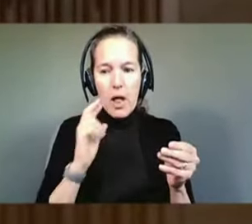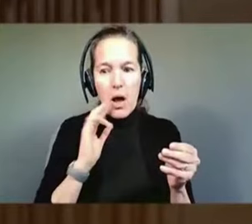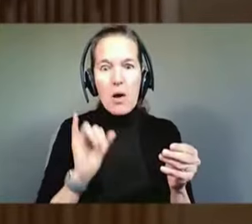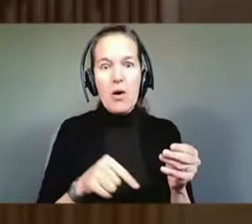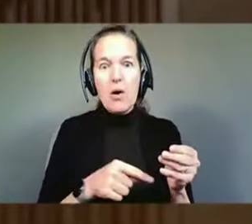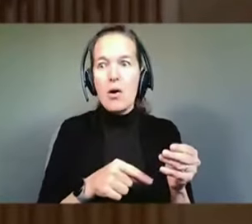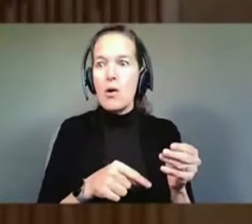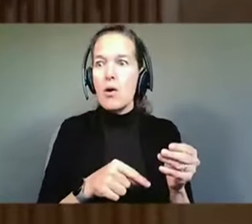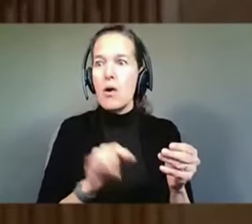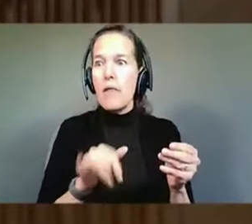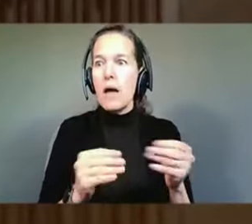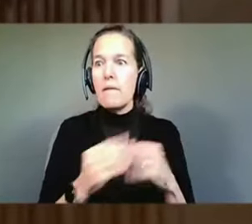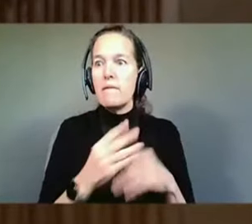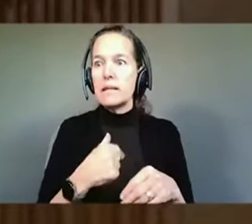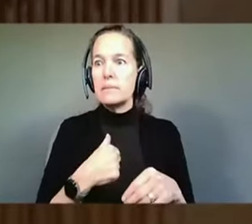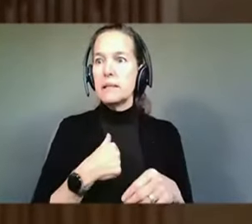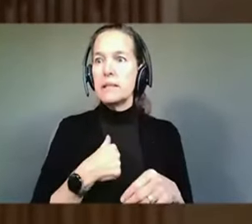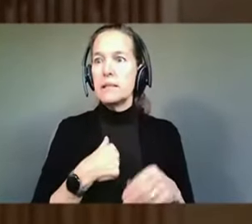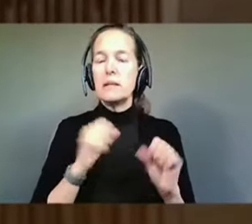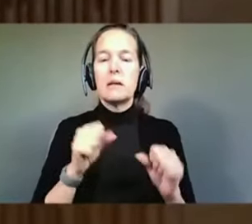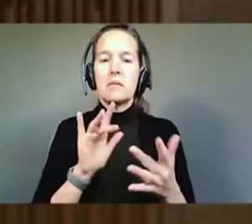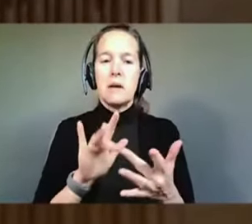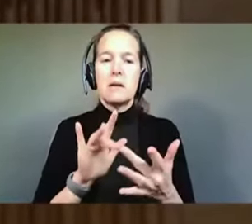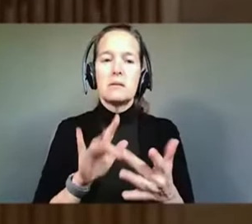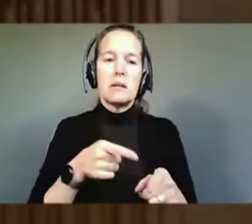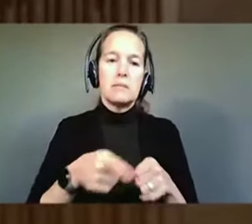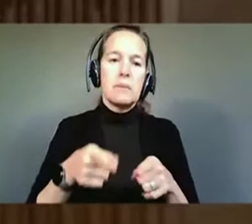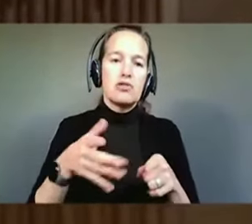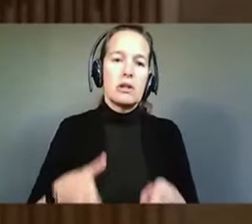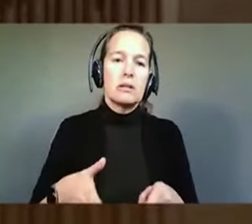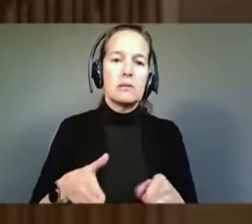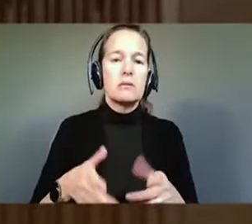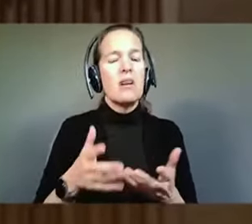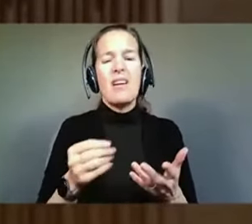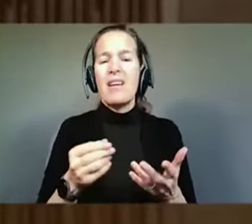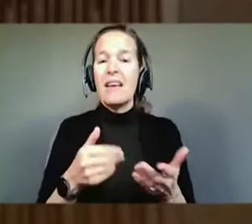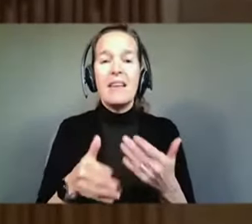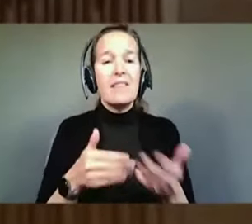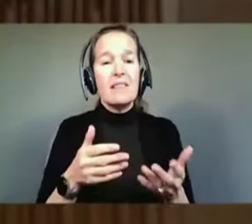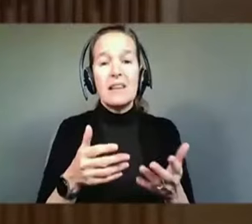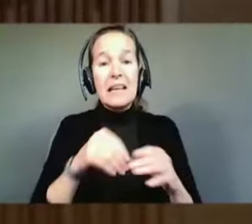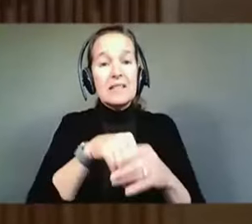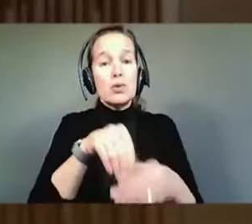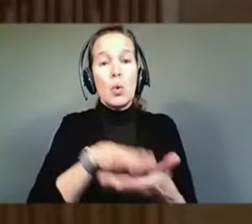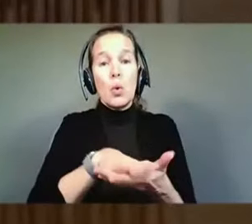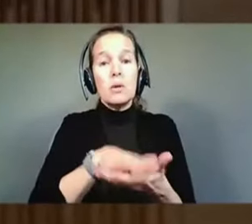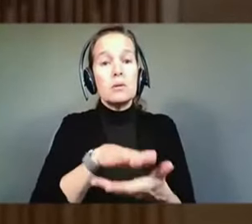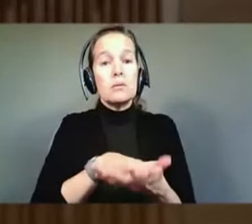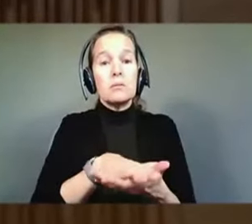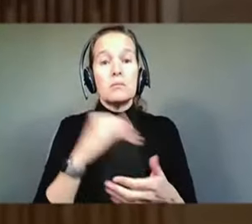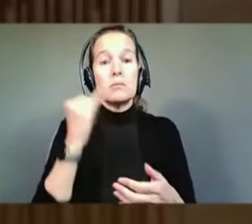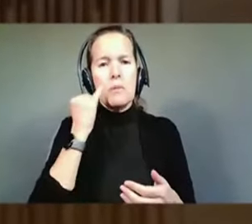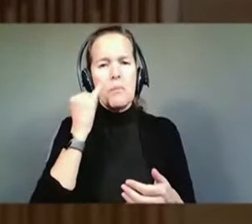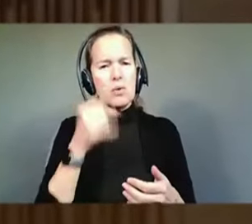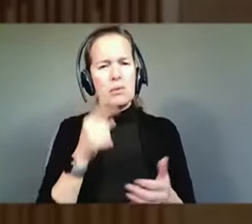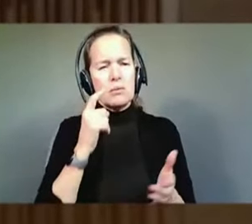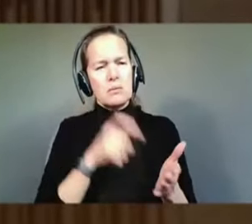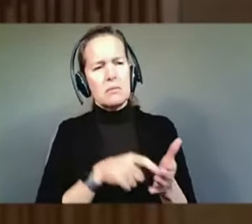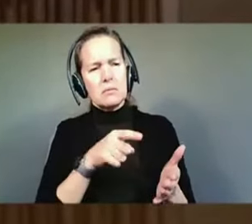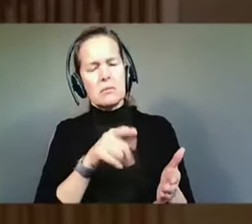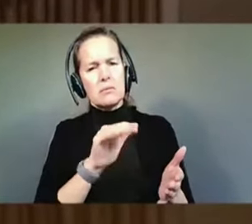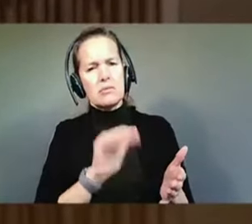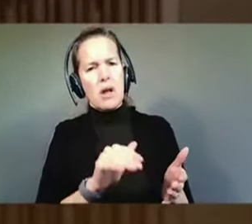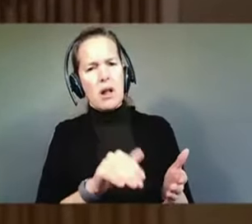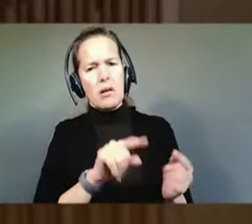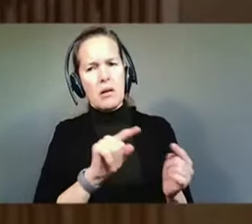affecting them, they can get in contact with a specialist. Even have it accessible to the schools. Yeah. So if they have a child that's coming into the school counselor's office